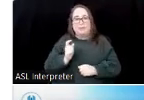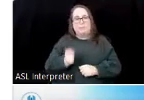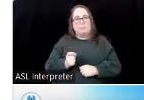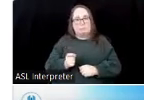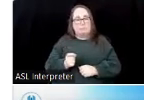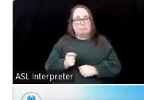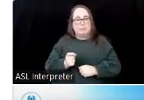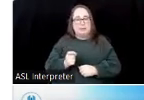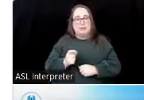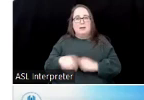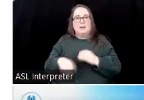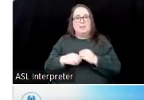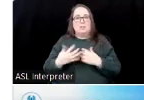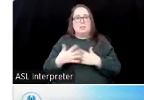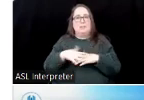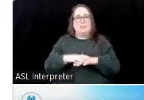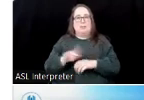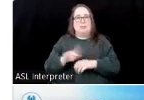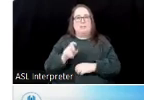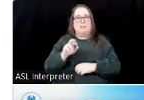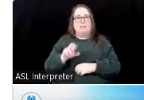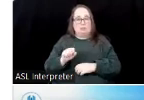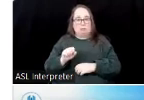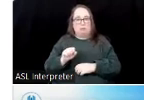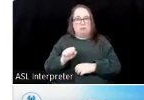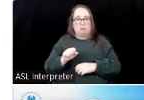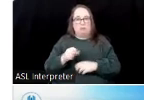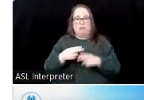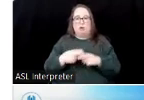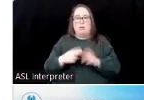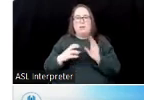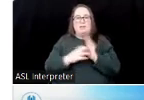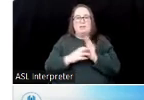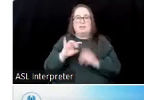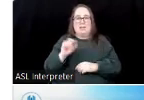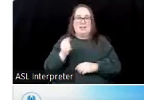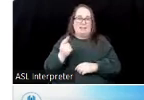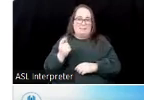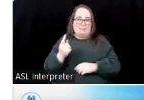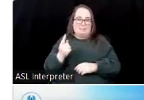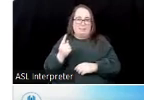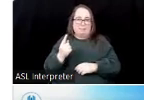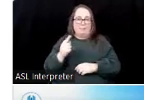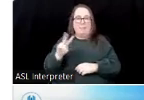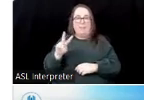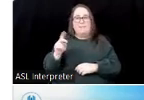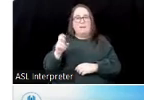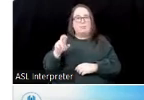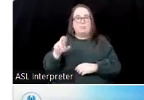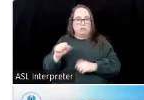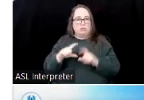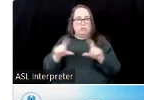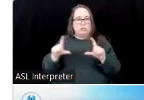additional mainstream vouchers, which are known as our Section 811 vouchers.